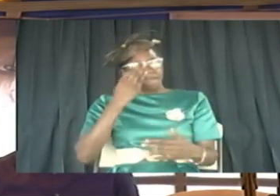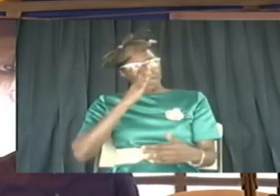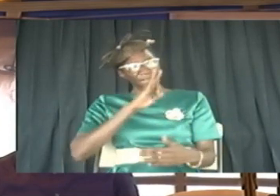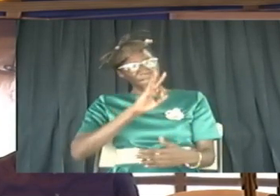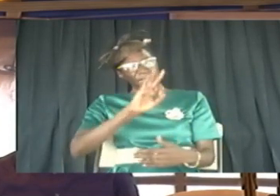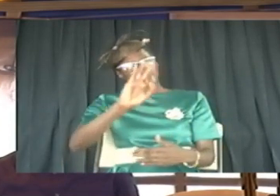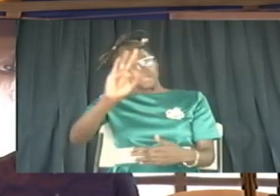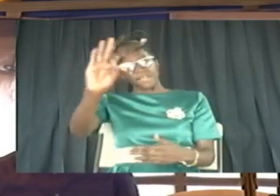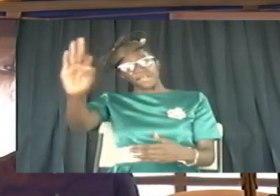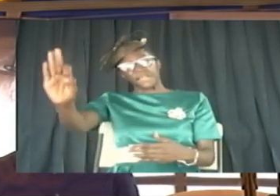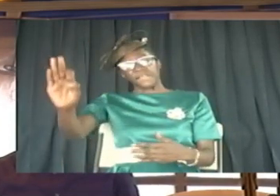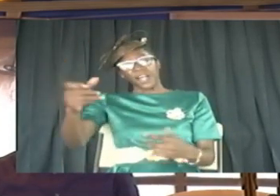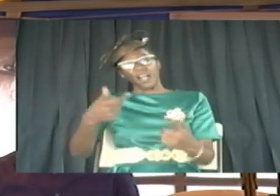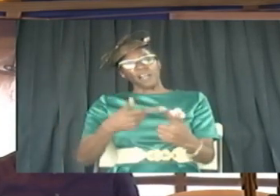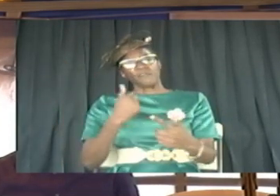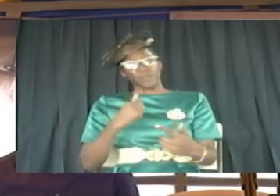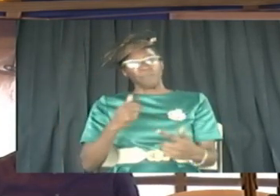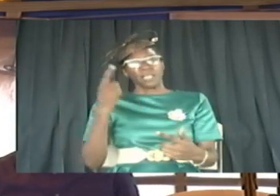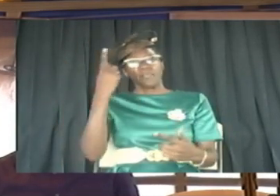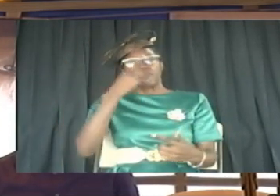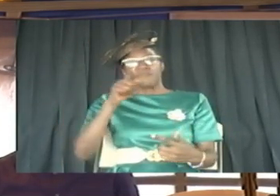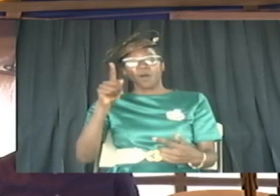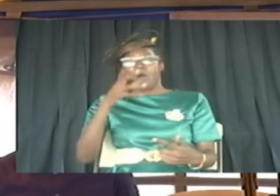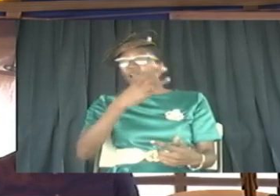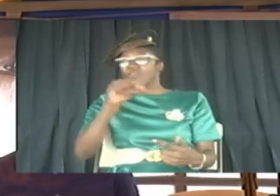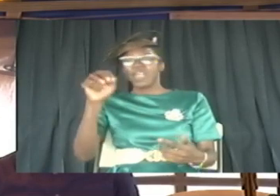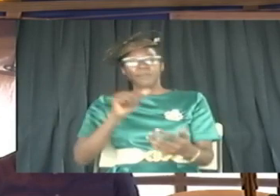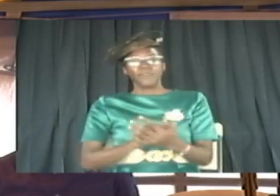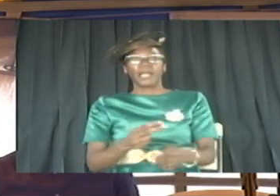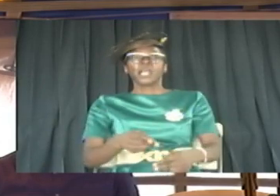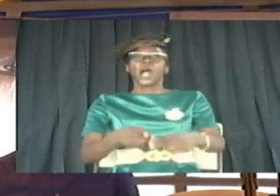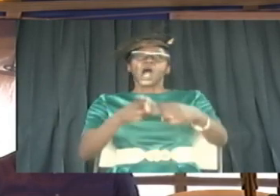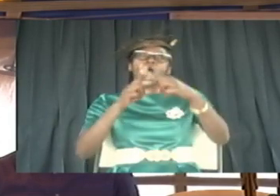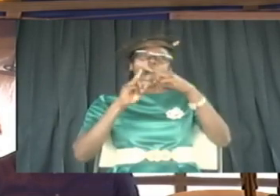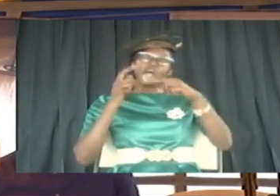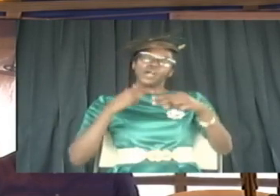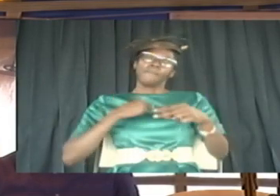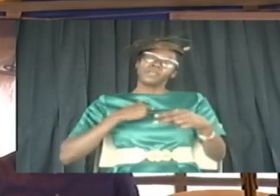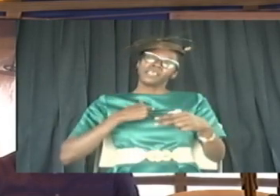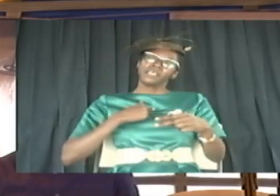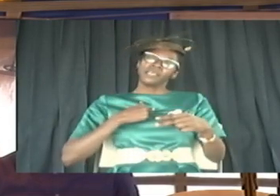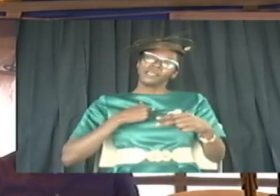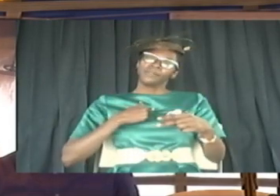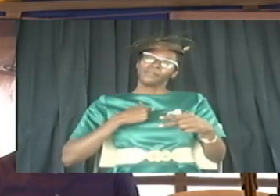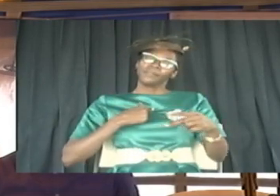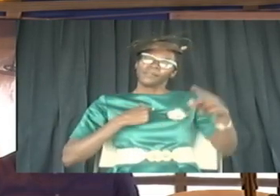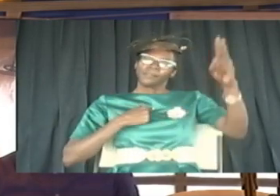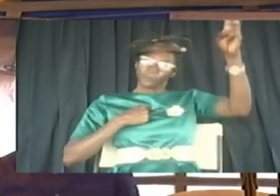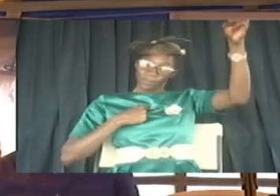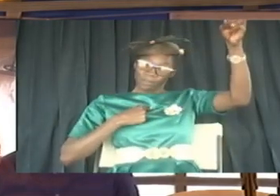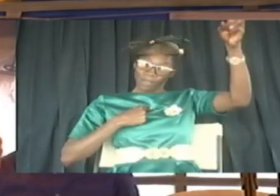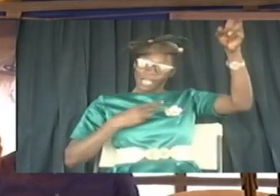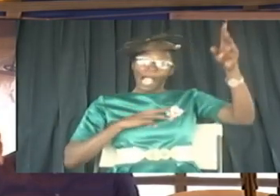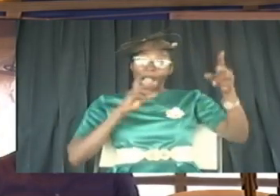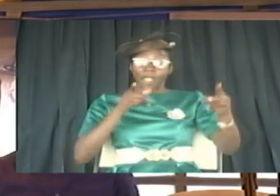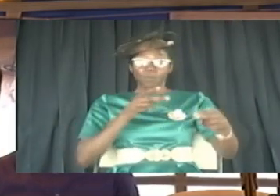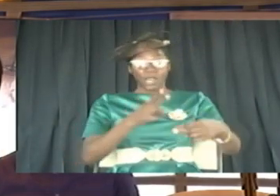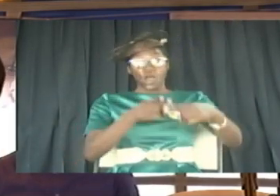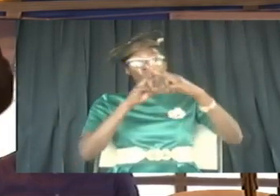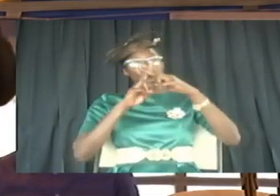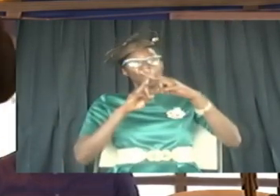me, for them that honor me I will honor, and they